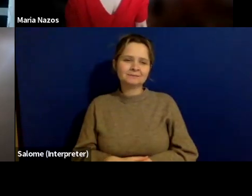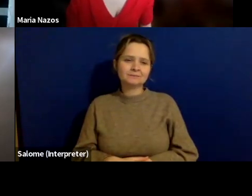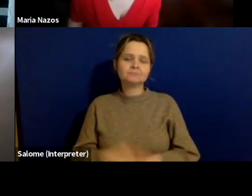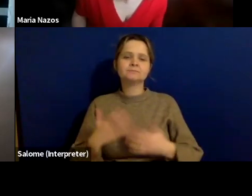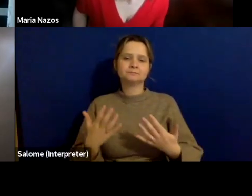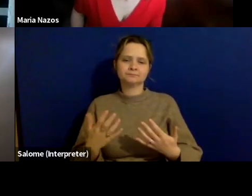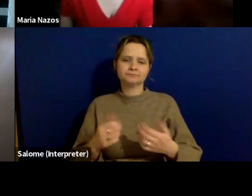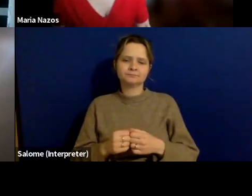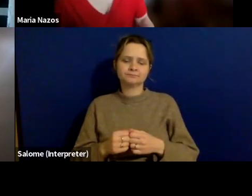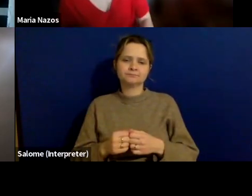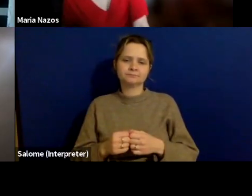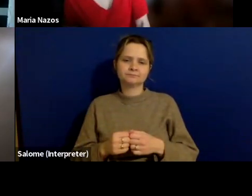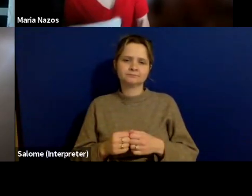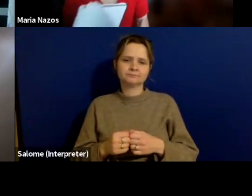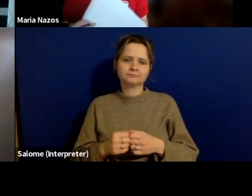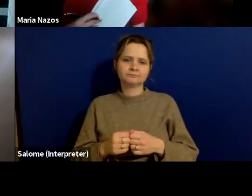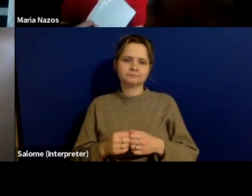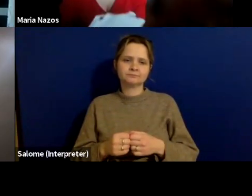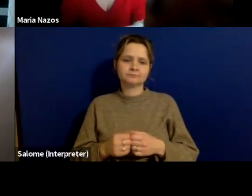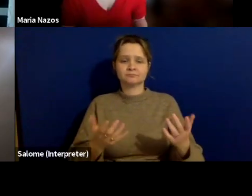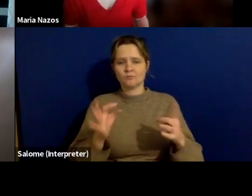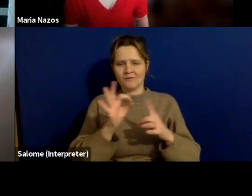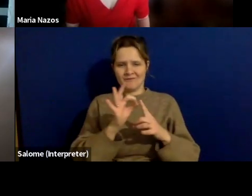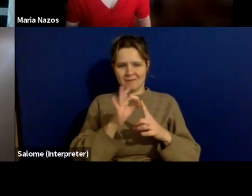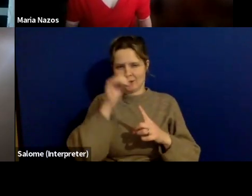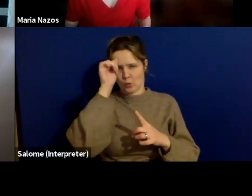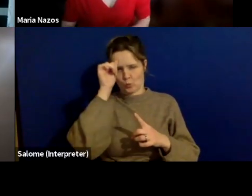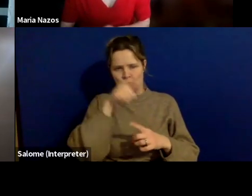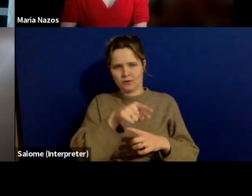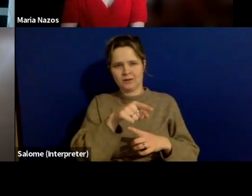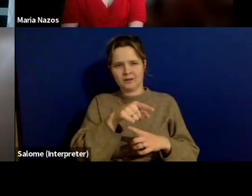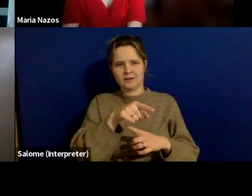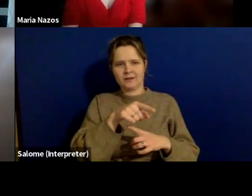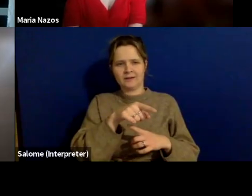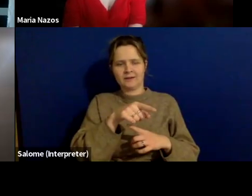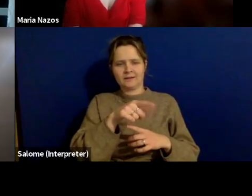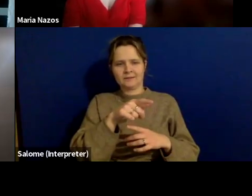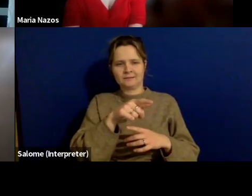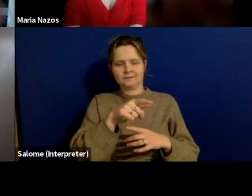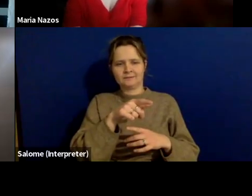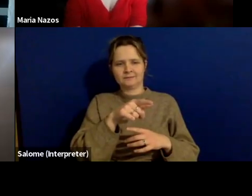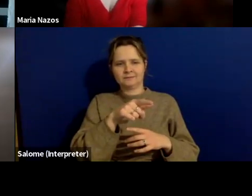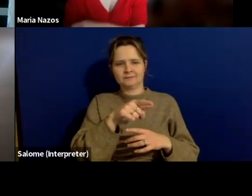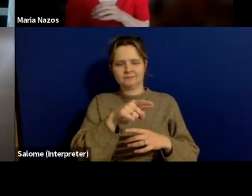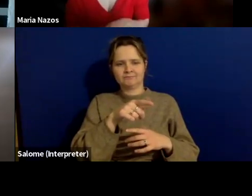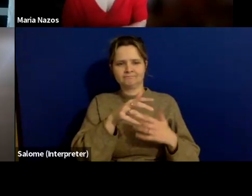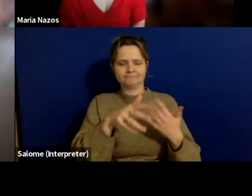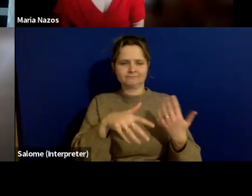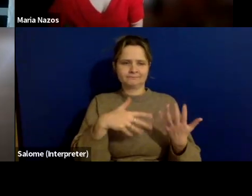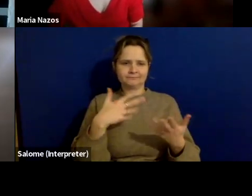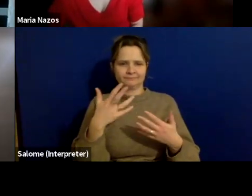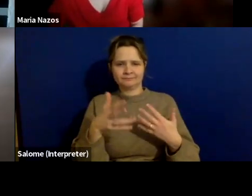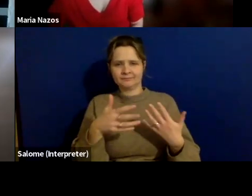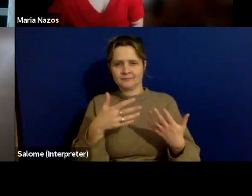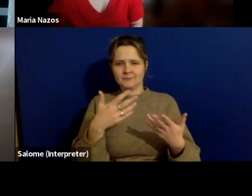So I mean, as Phoebe knows, and I mean, it is evident if you just